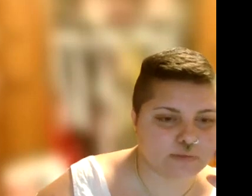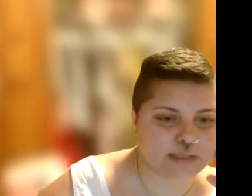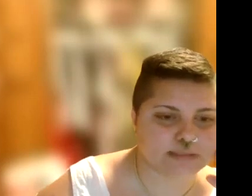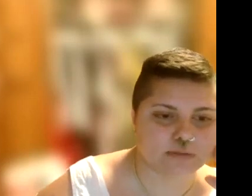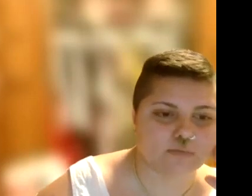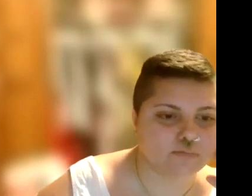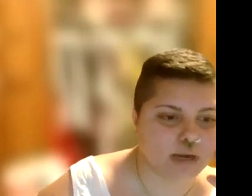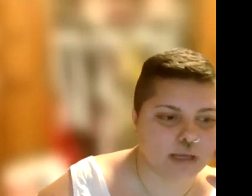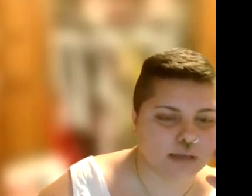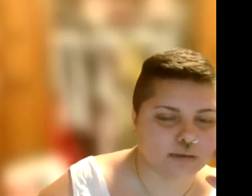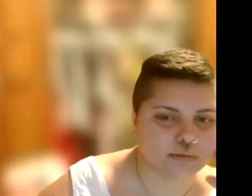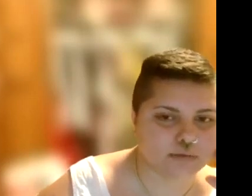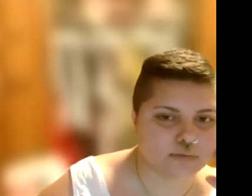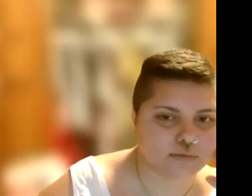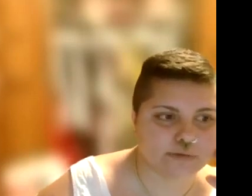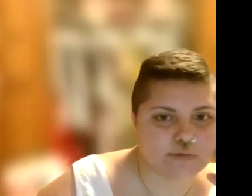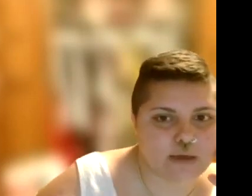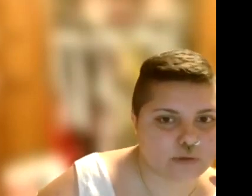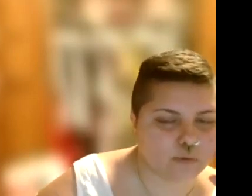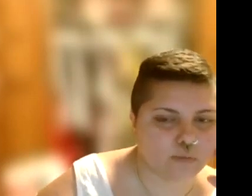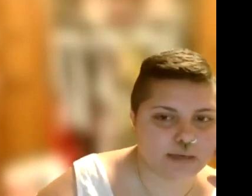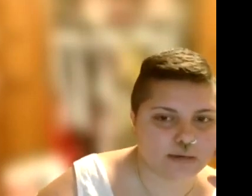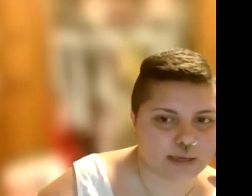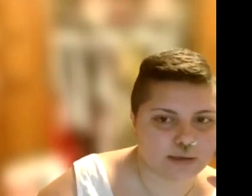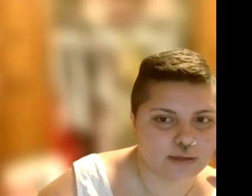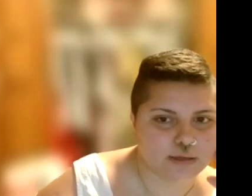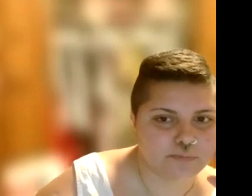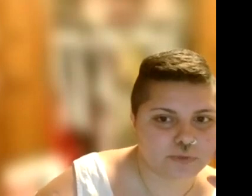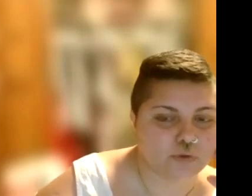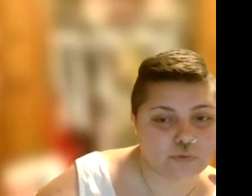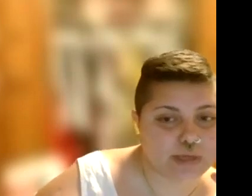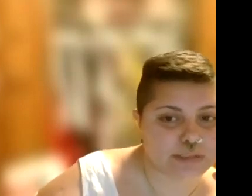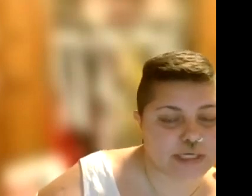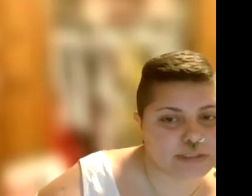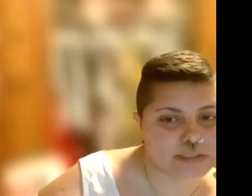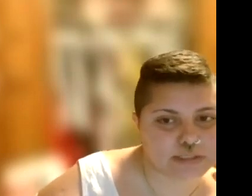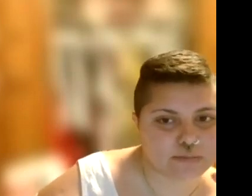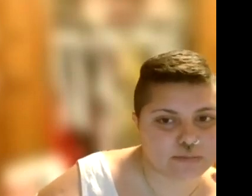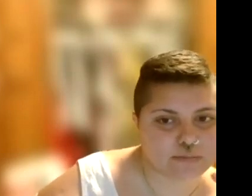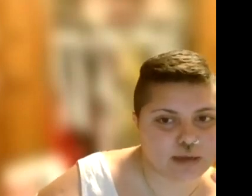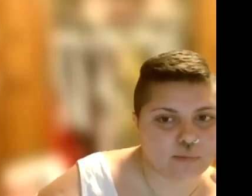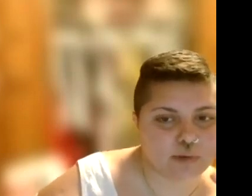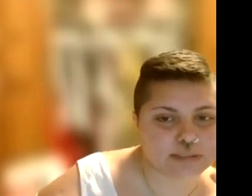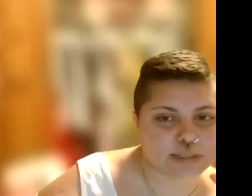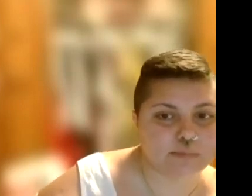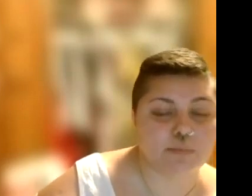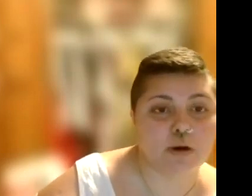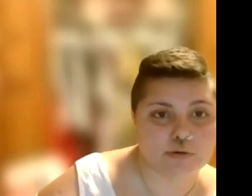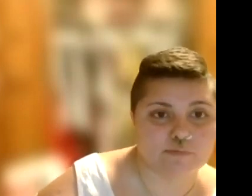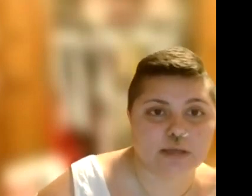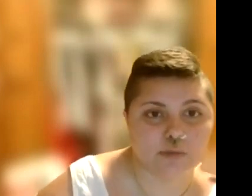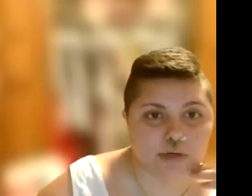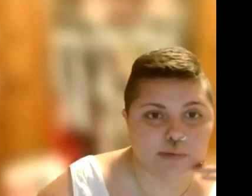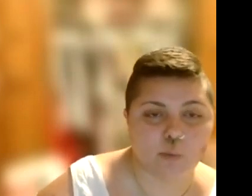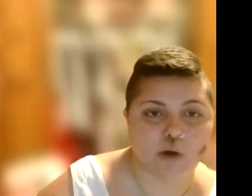I don't think that's like the right or even ethical way to like go through the education system, right? I want to like be a part